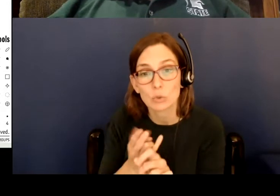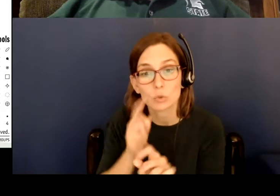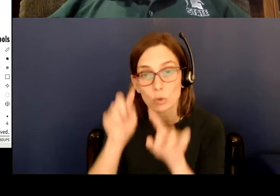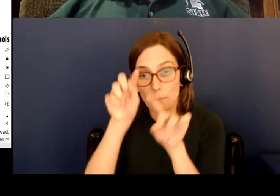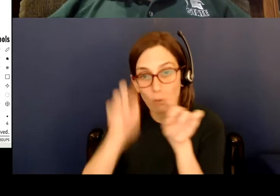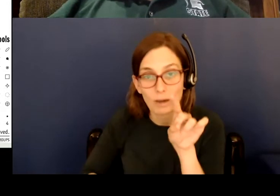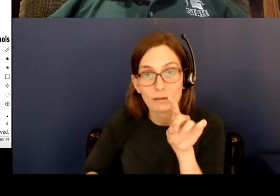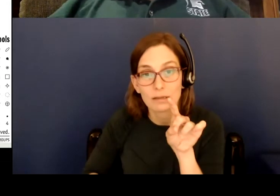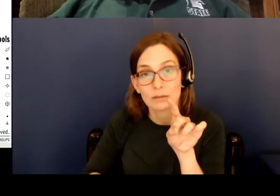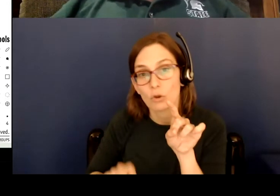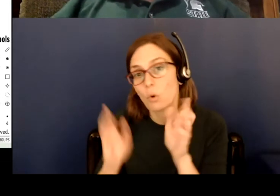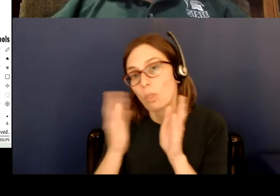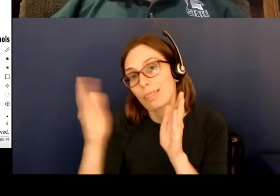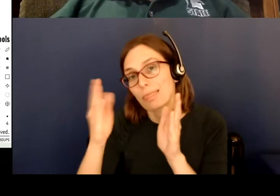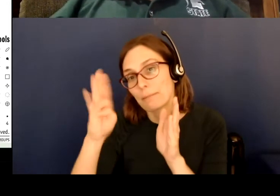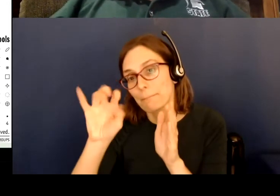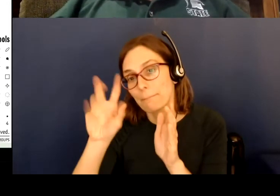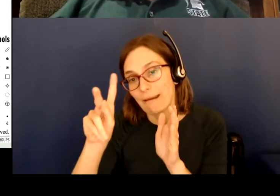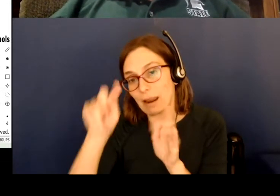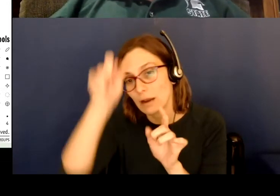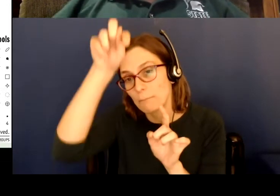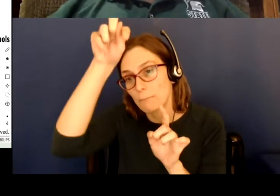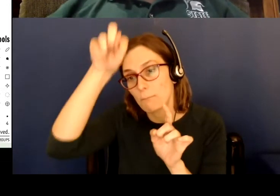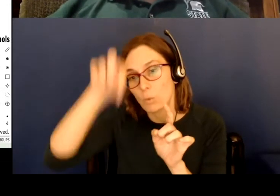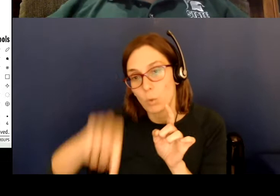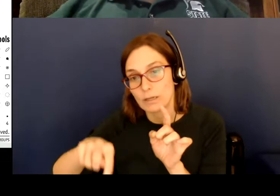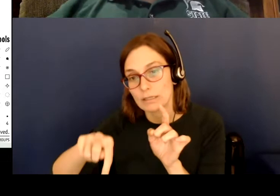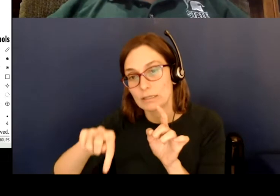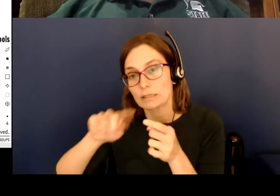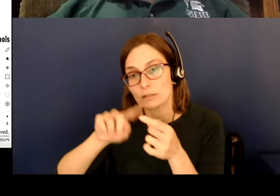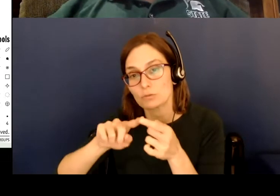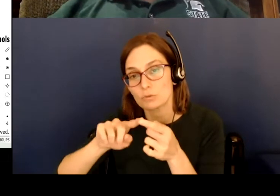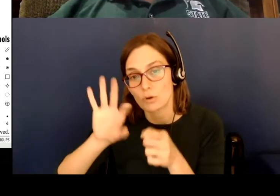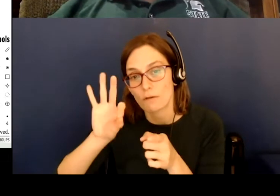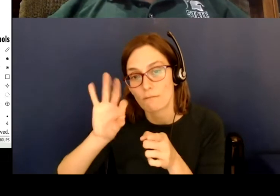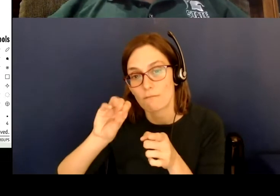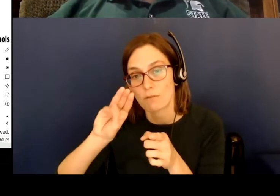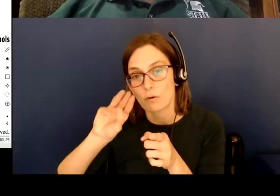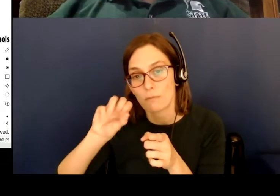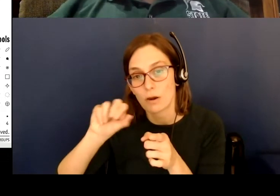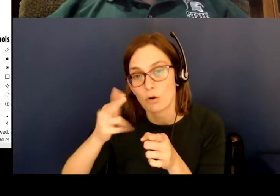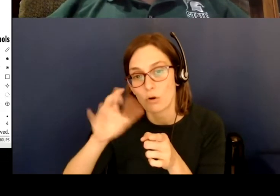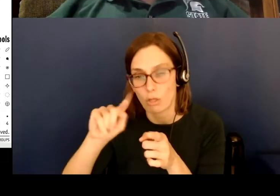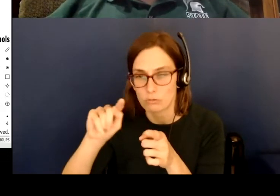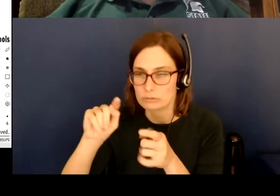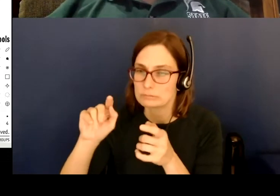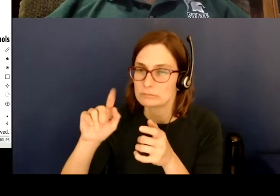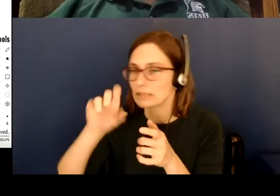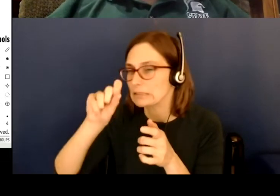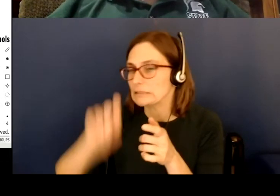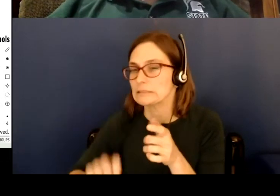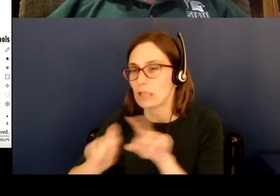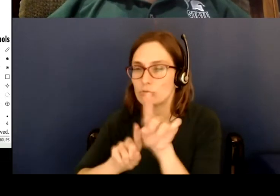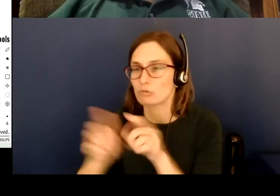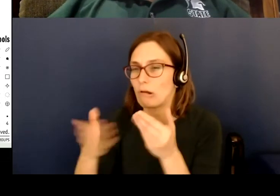back stars point, as we see it, to this star here called Fomalhaut, which I've often mentioned because it's a very southern star, which you can